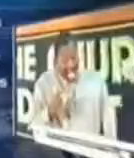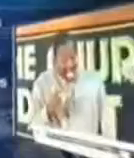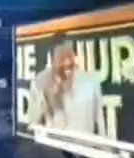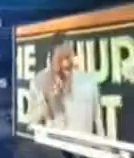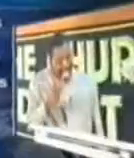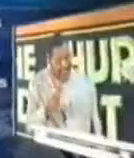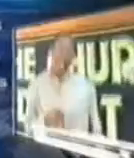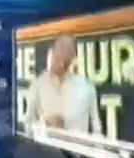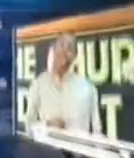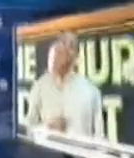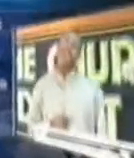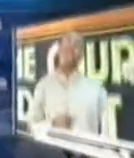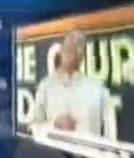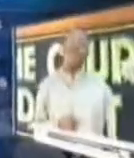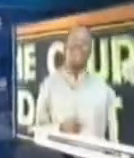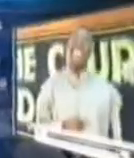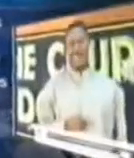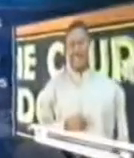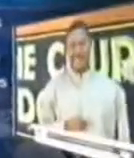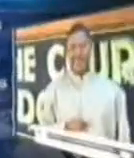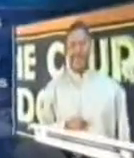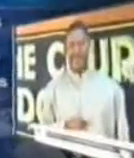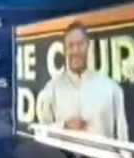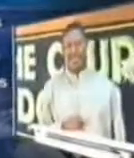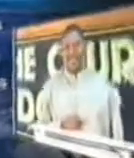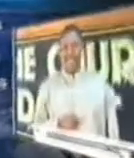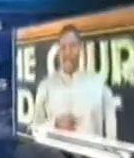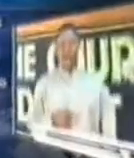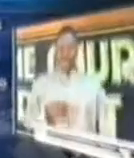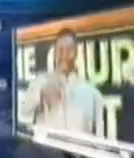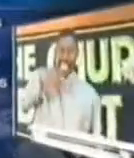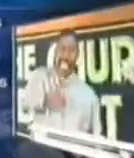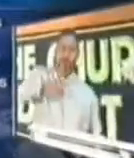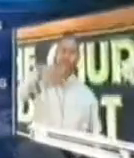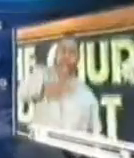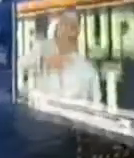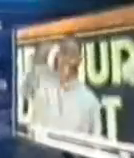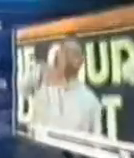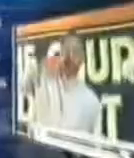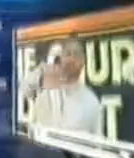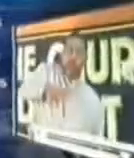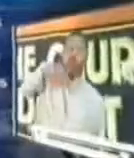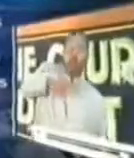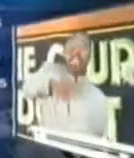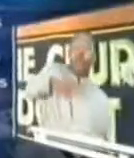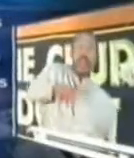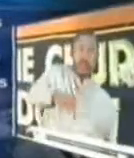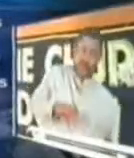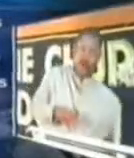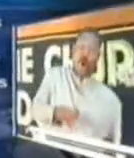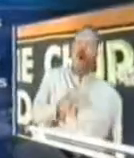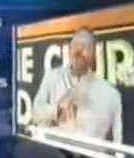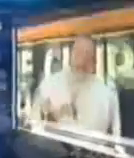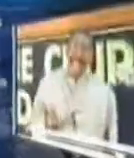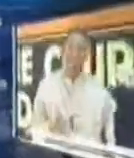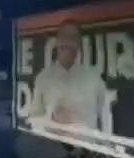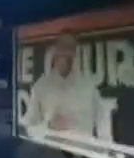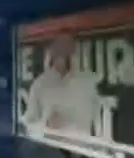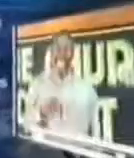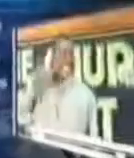for God loves a cheerful giver. Sadi obiara esusu ewa nakumemuno,